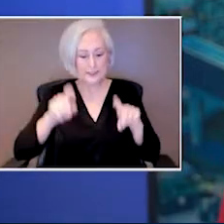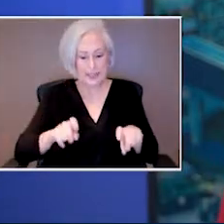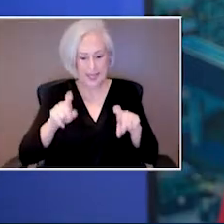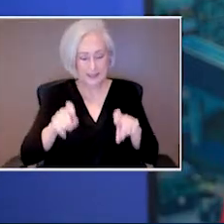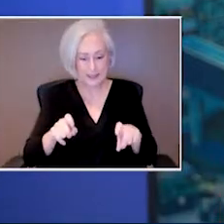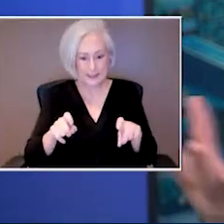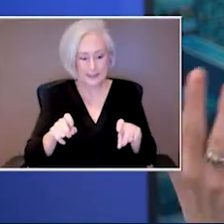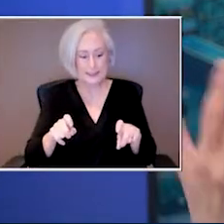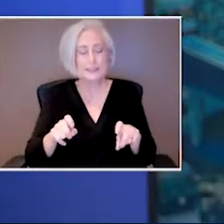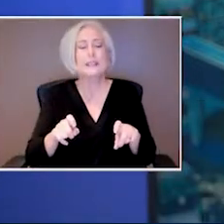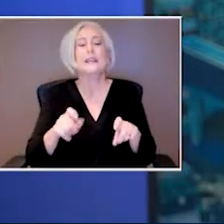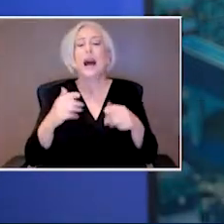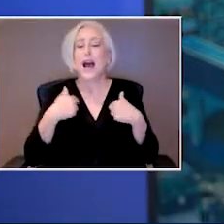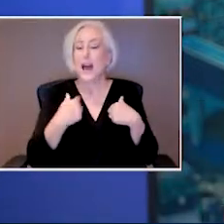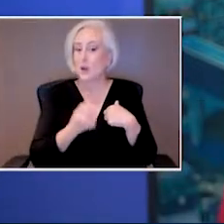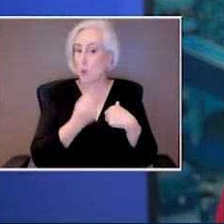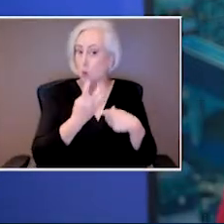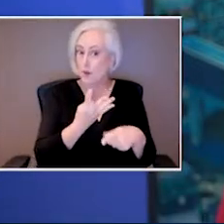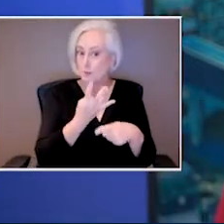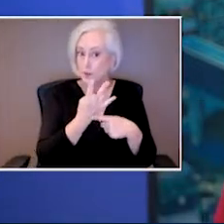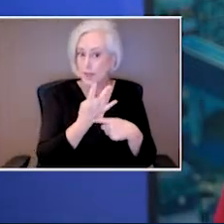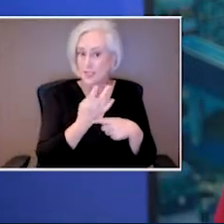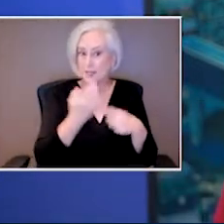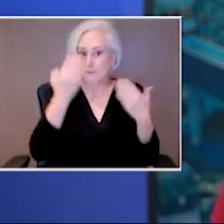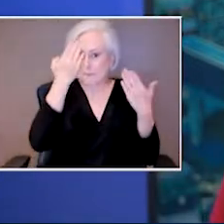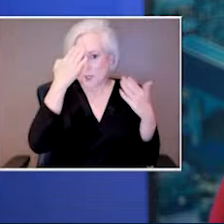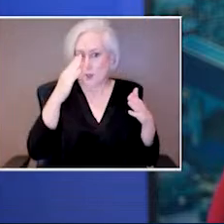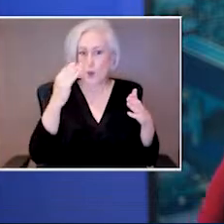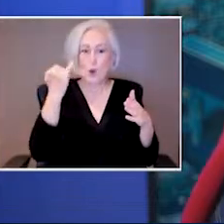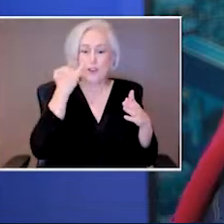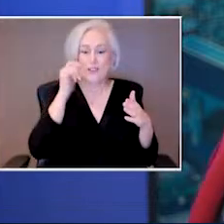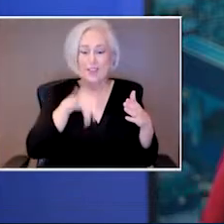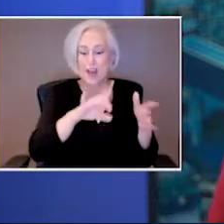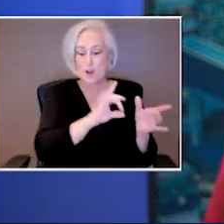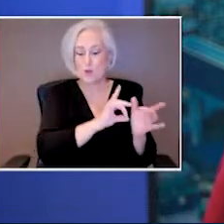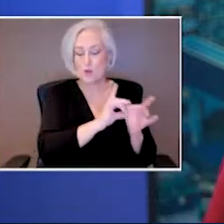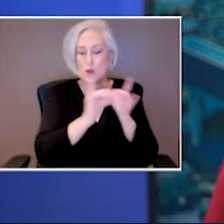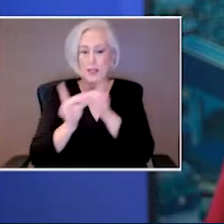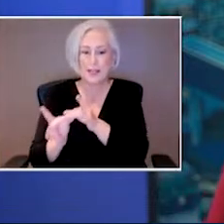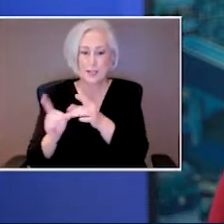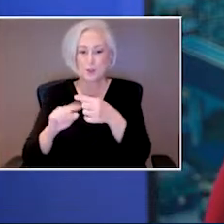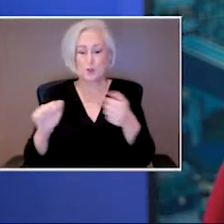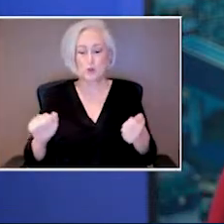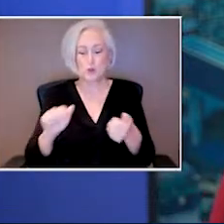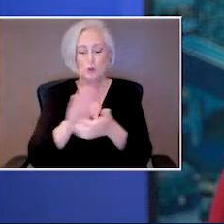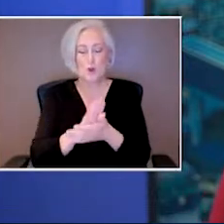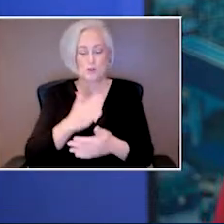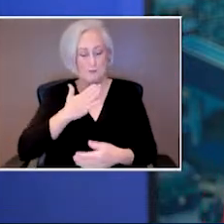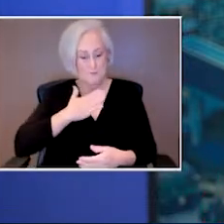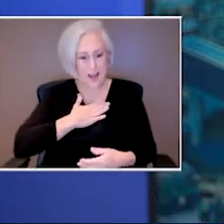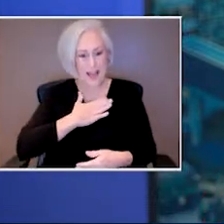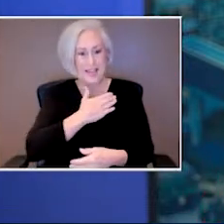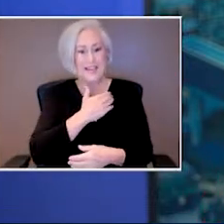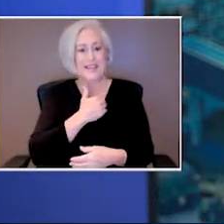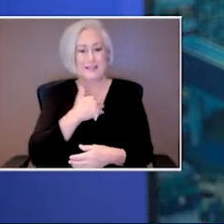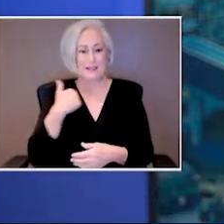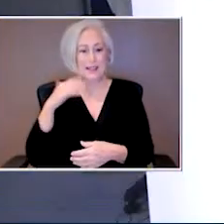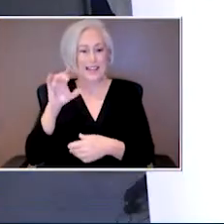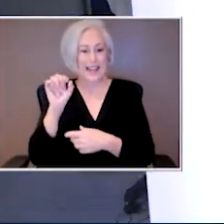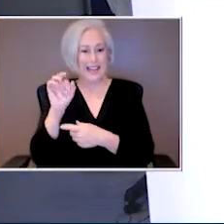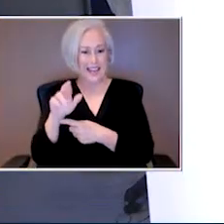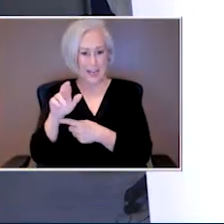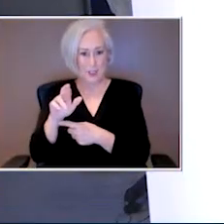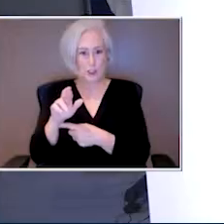genetic mutation, but we still don't know if that was necessarily what the cause of my cancer was. It's it was a variant of